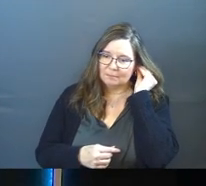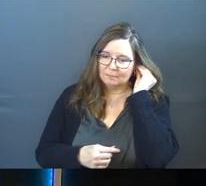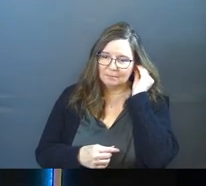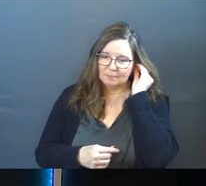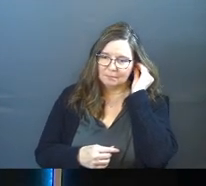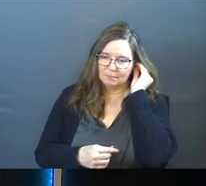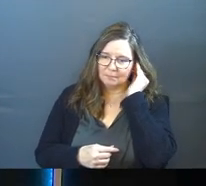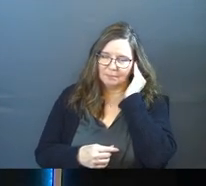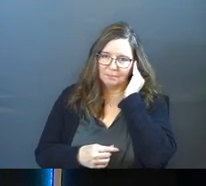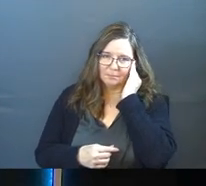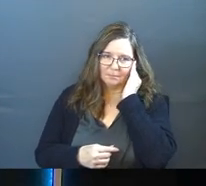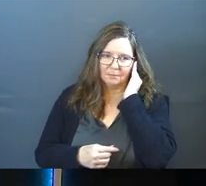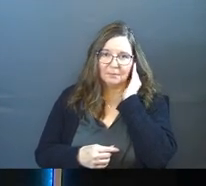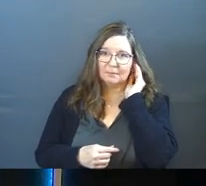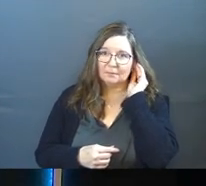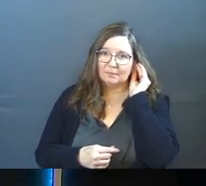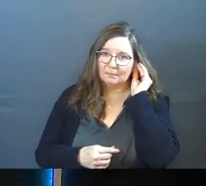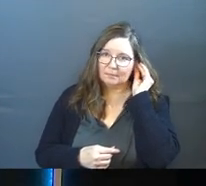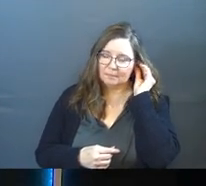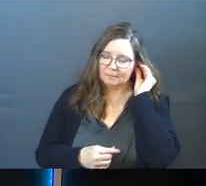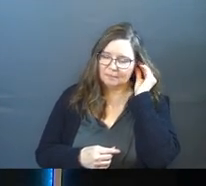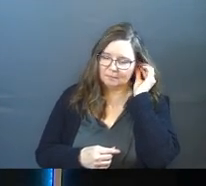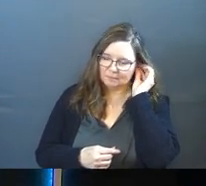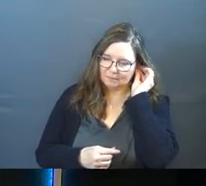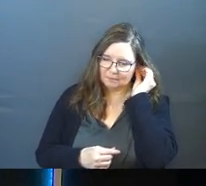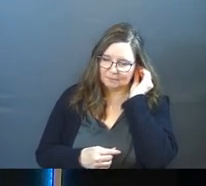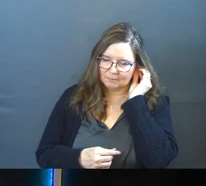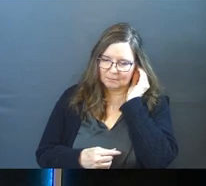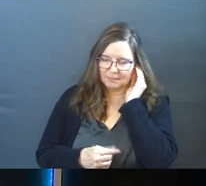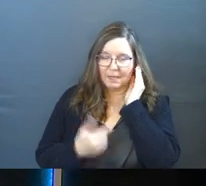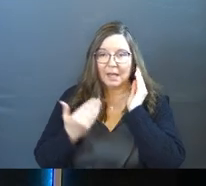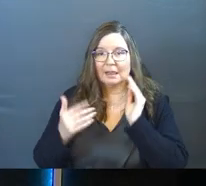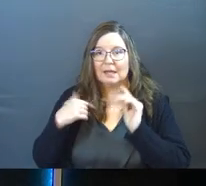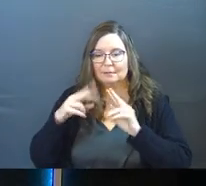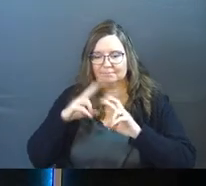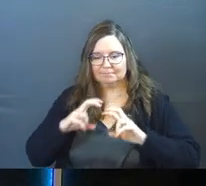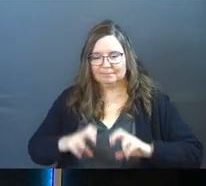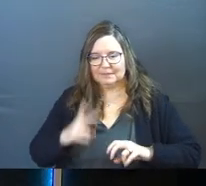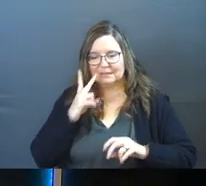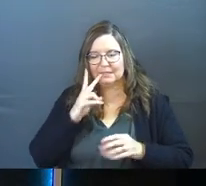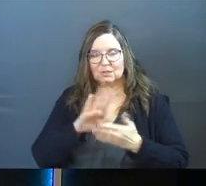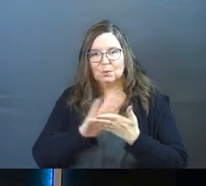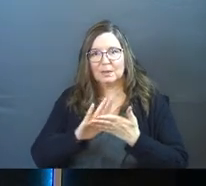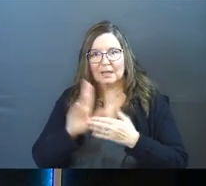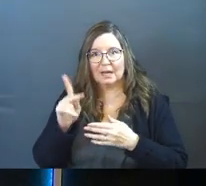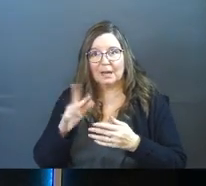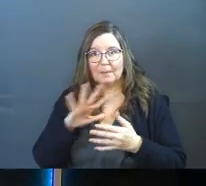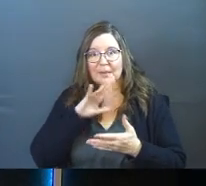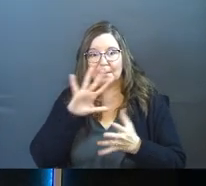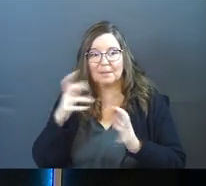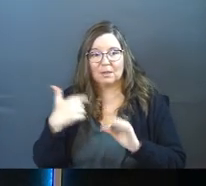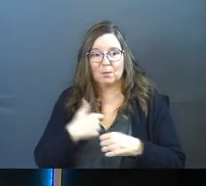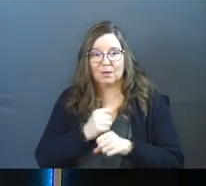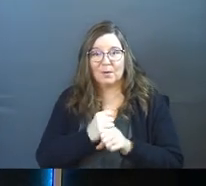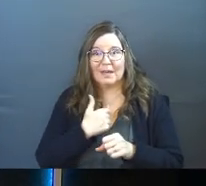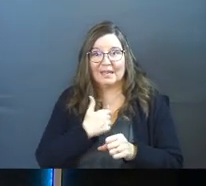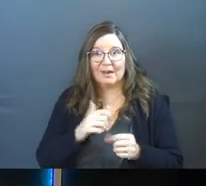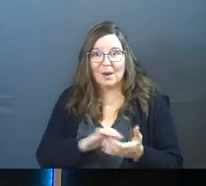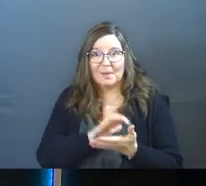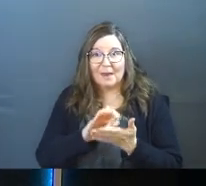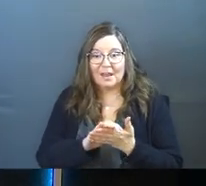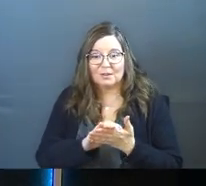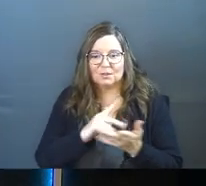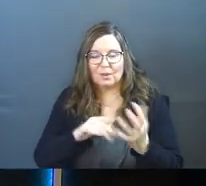see so he can call those things out. So we can heal them and we can deal with them and we can clean up the mess that we've created in our